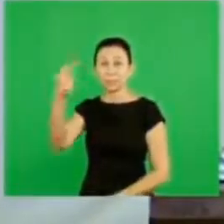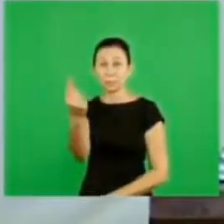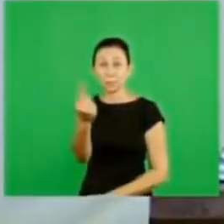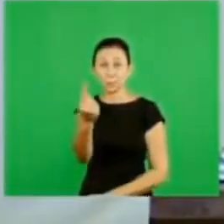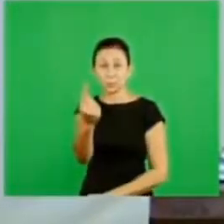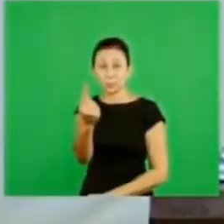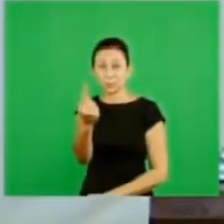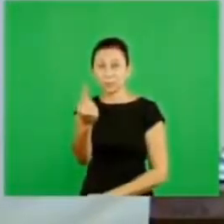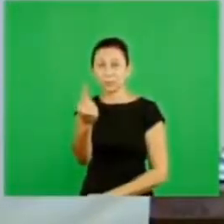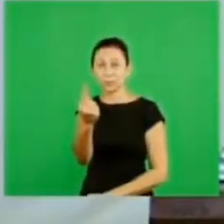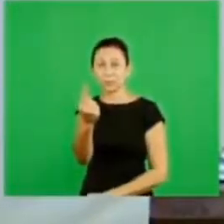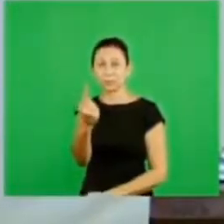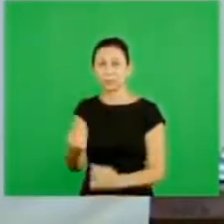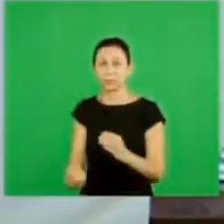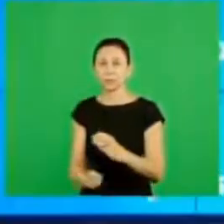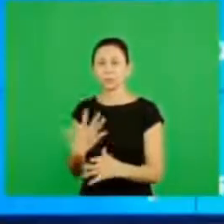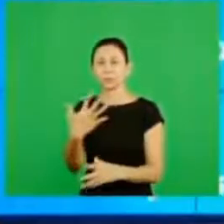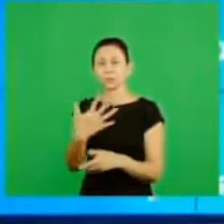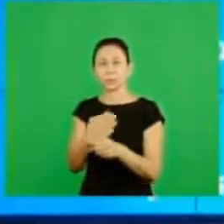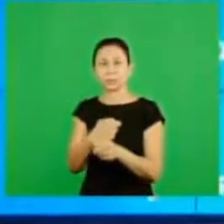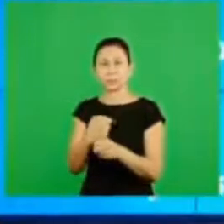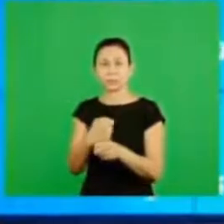great and strong people,